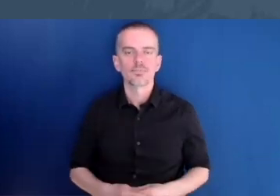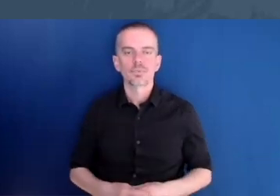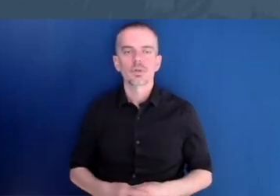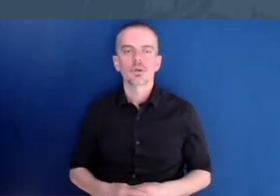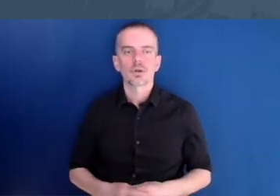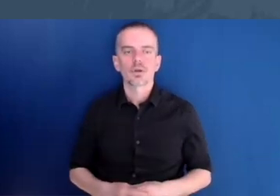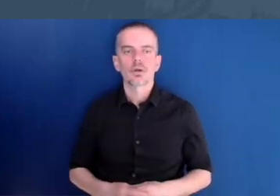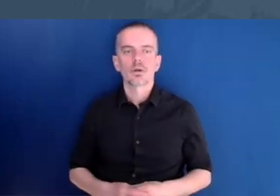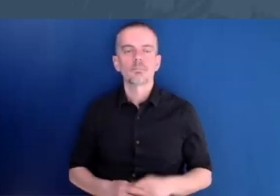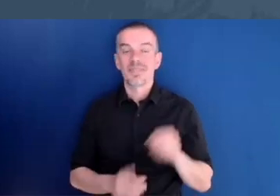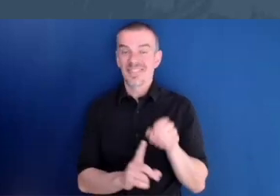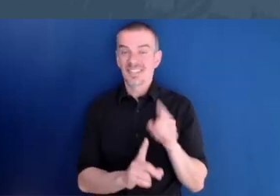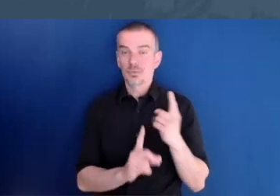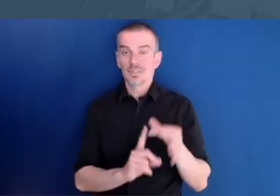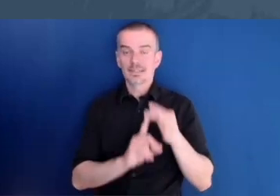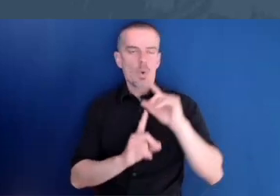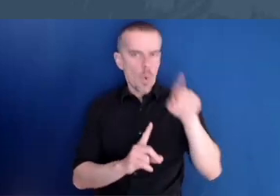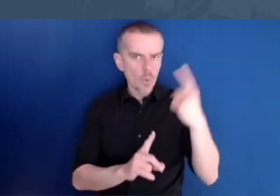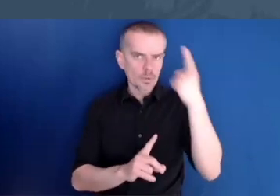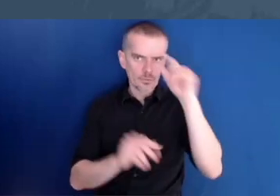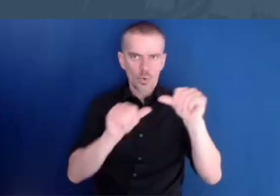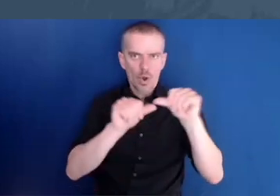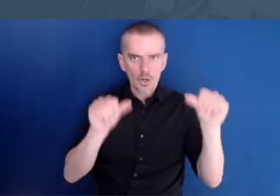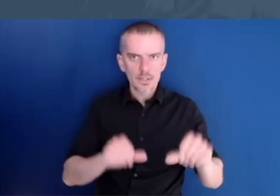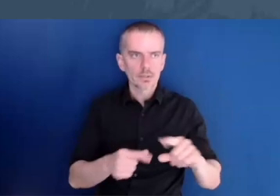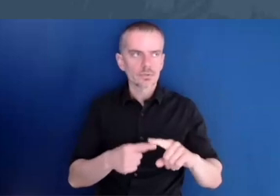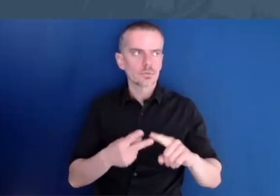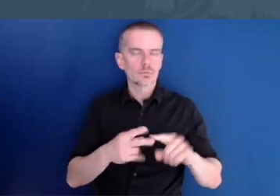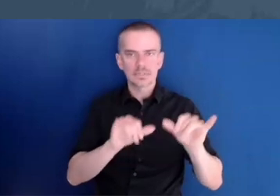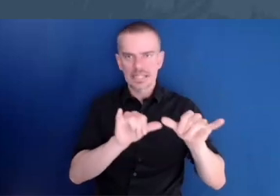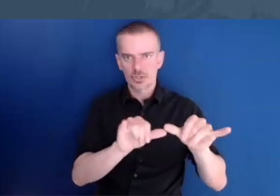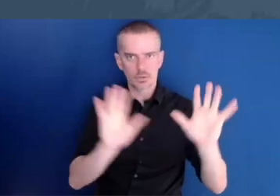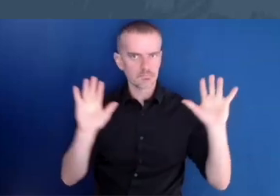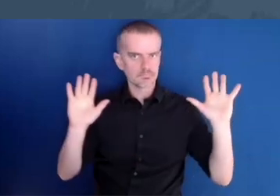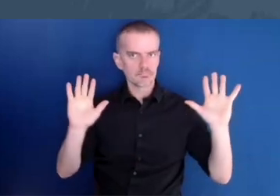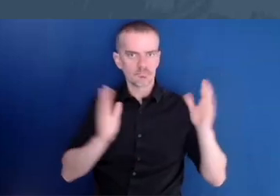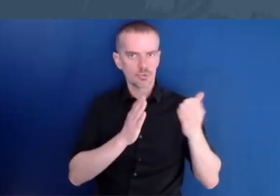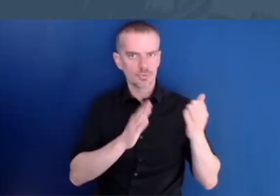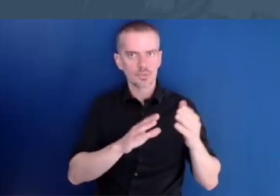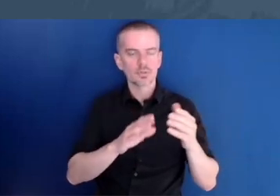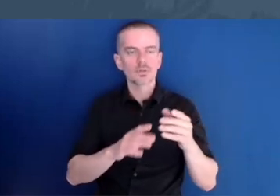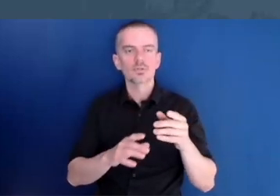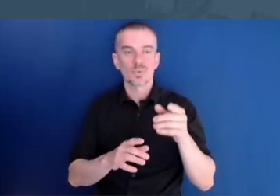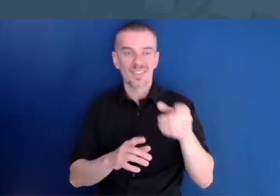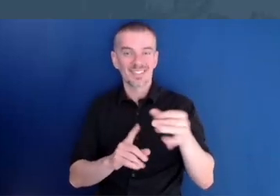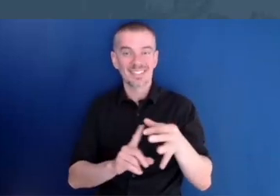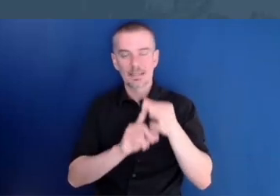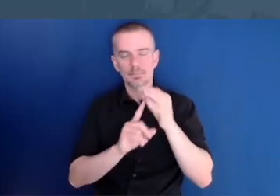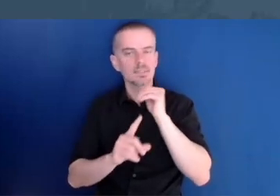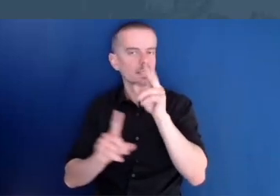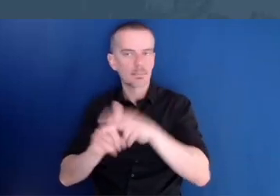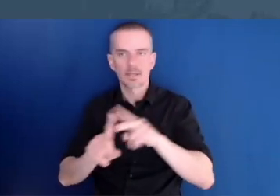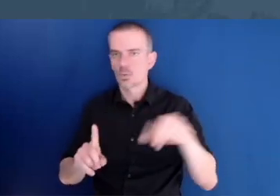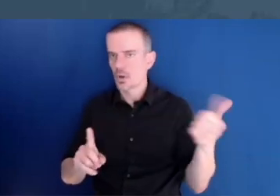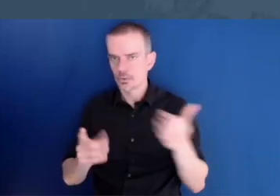applicable to architectural or engineering services. So it doesn't apply to other types of services or goods being